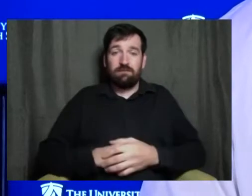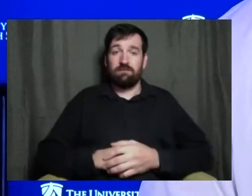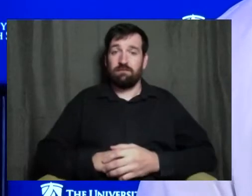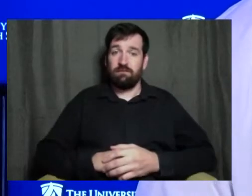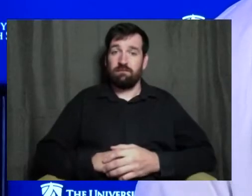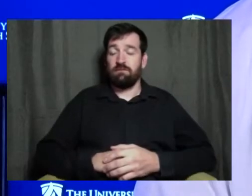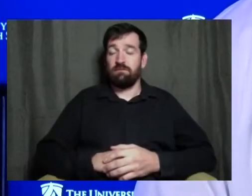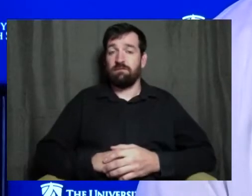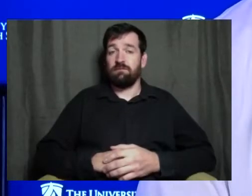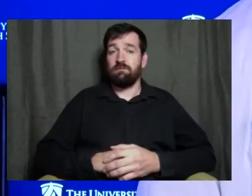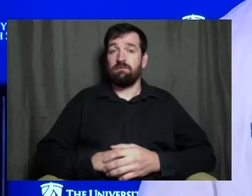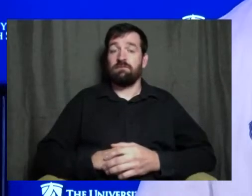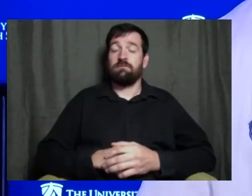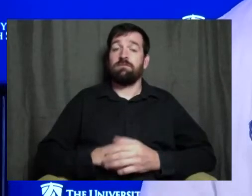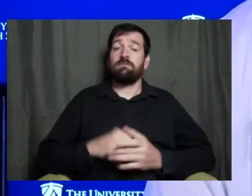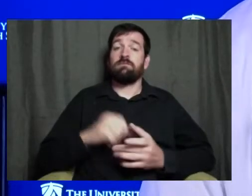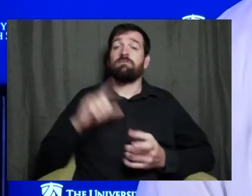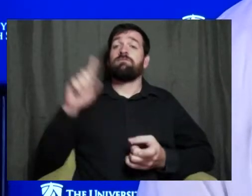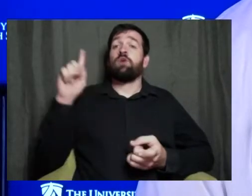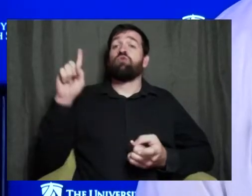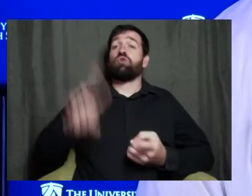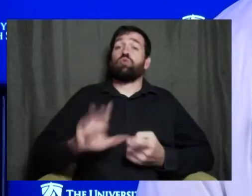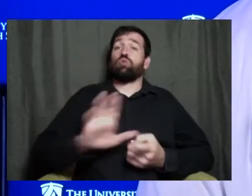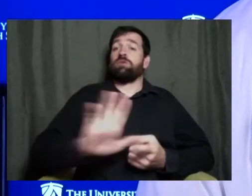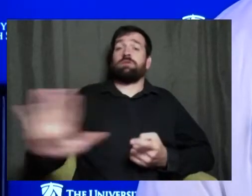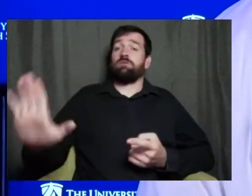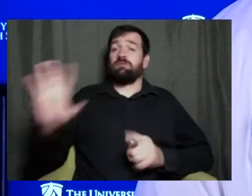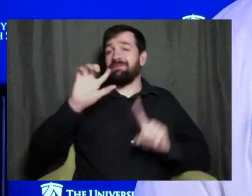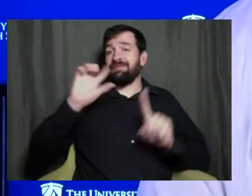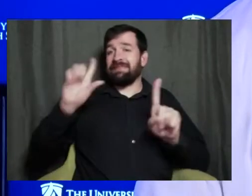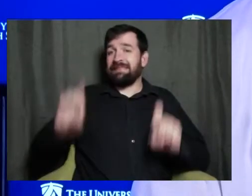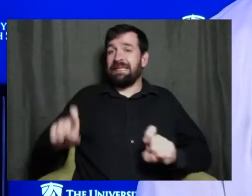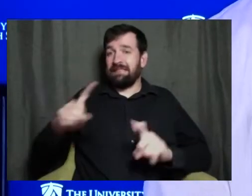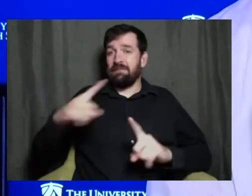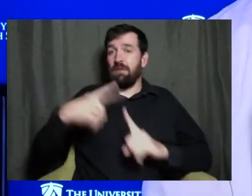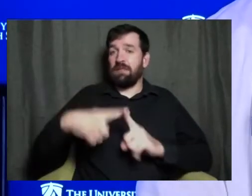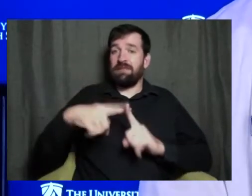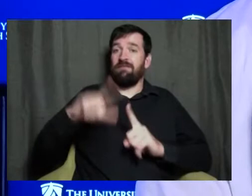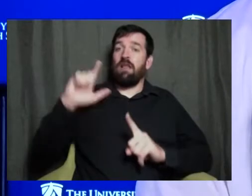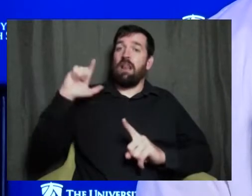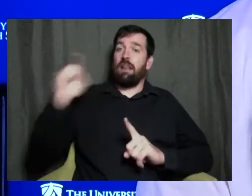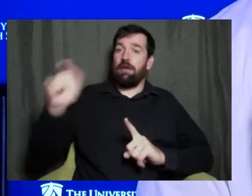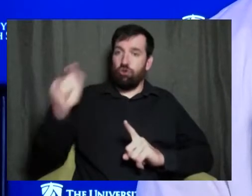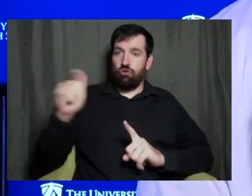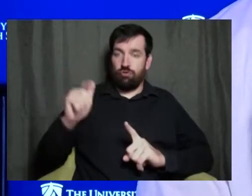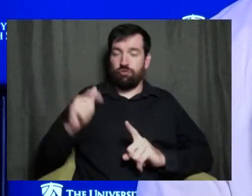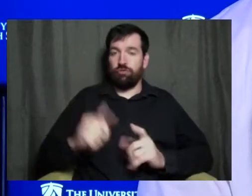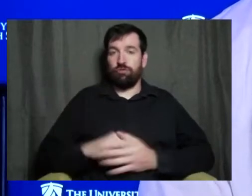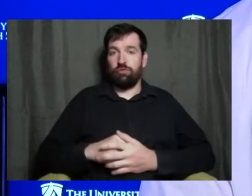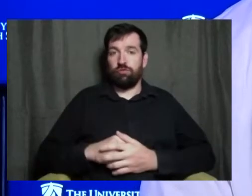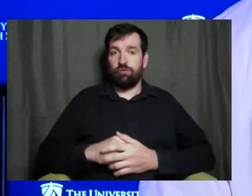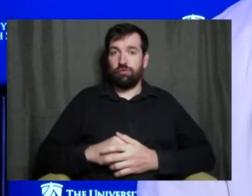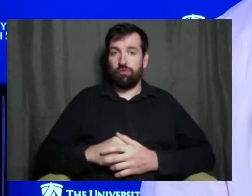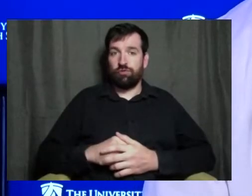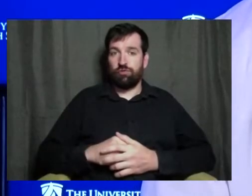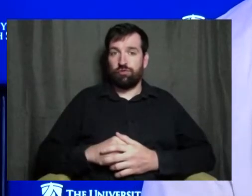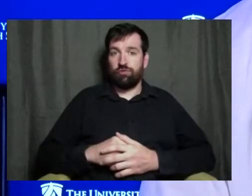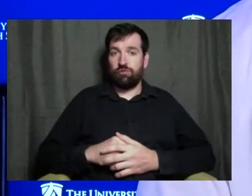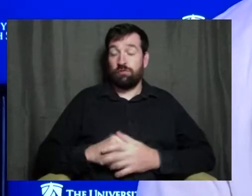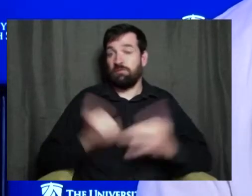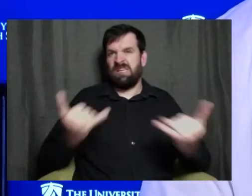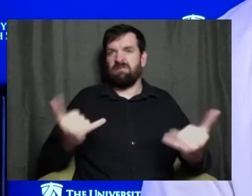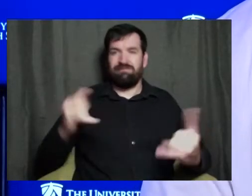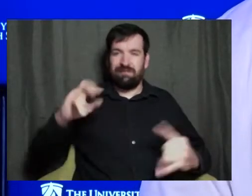your testing positive for COVID later on. And this is now, like the second or